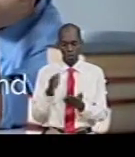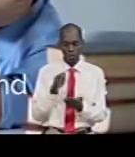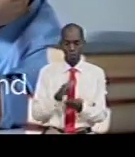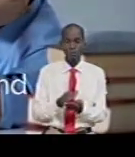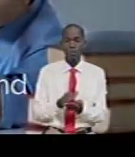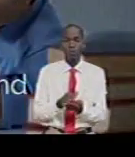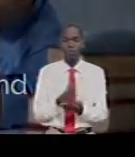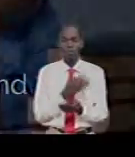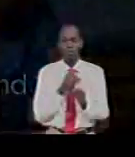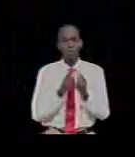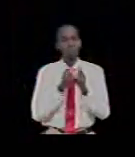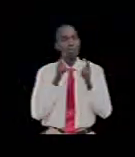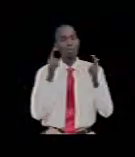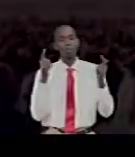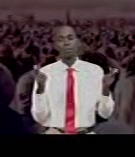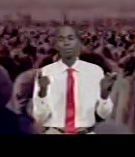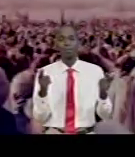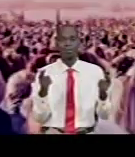small and great,